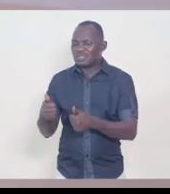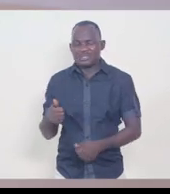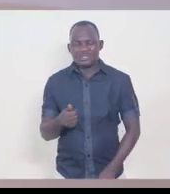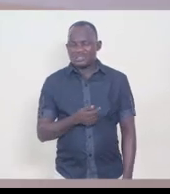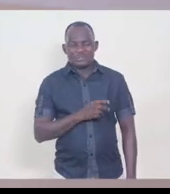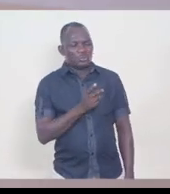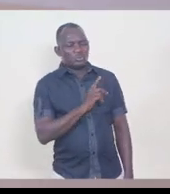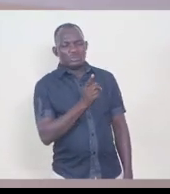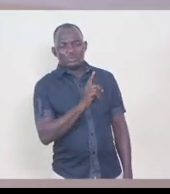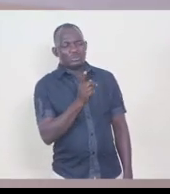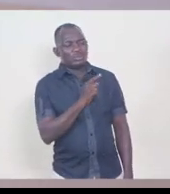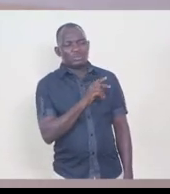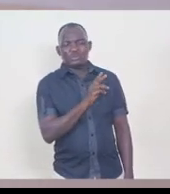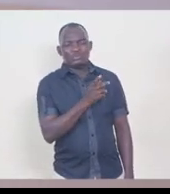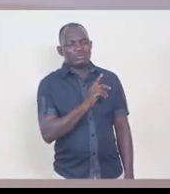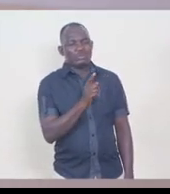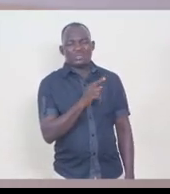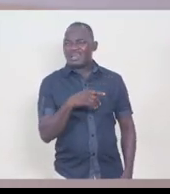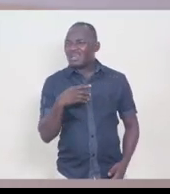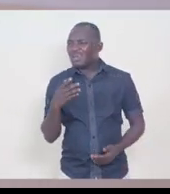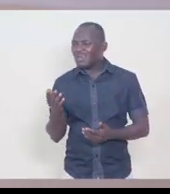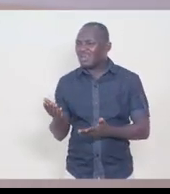No, I'm not. Cox.